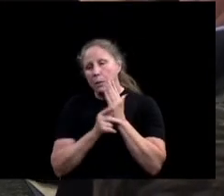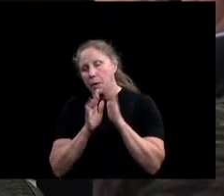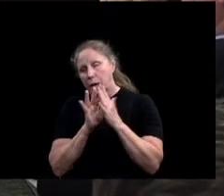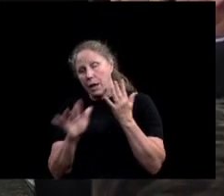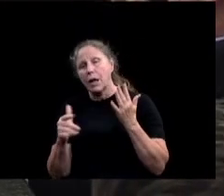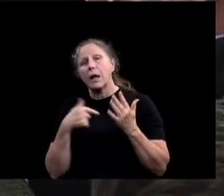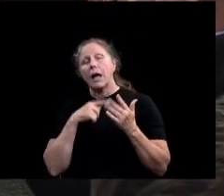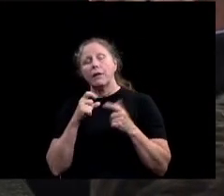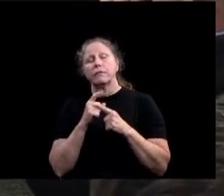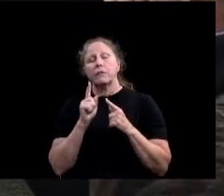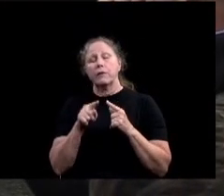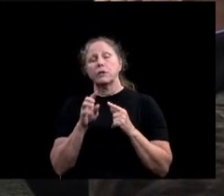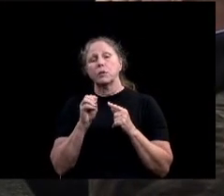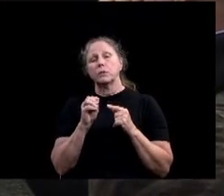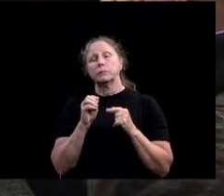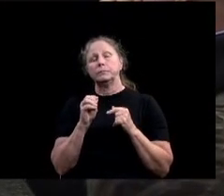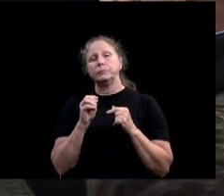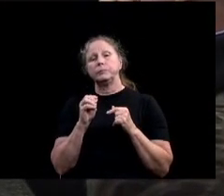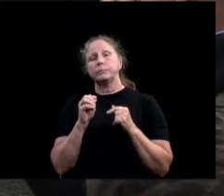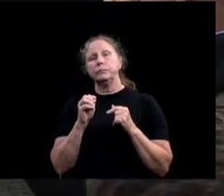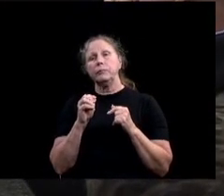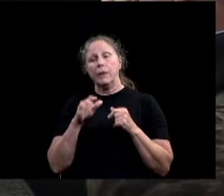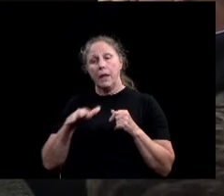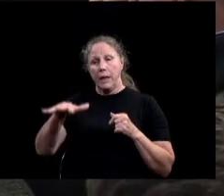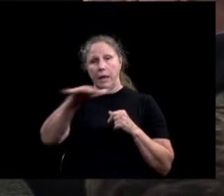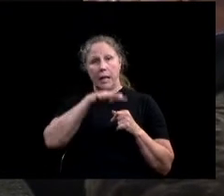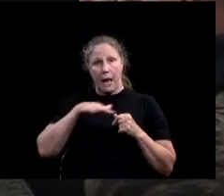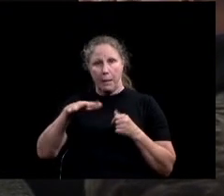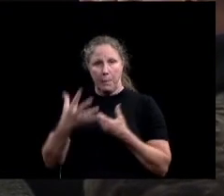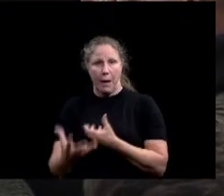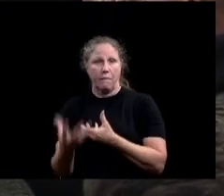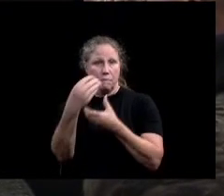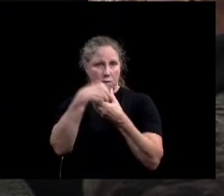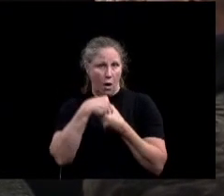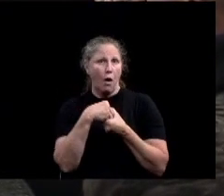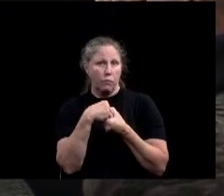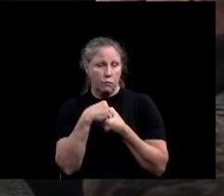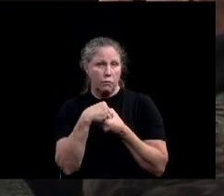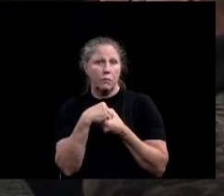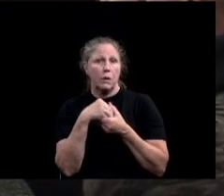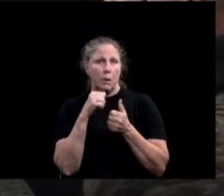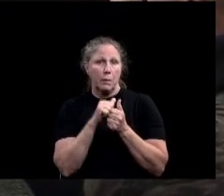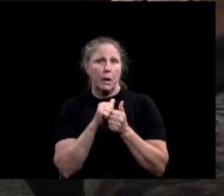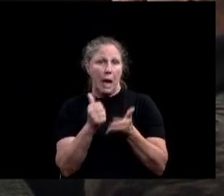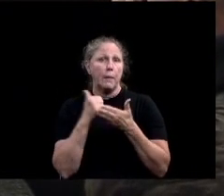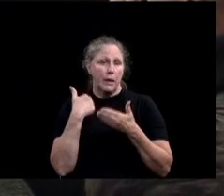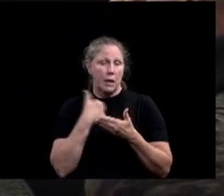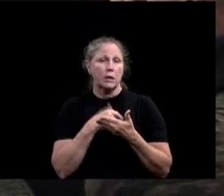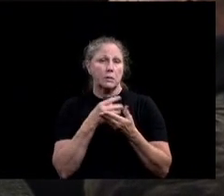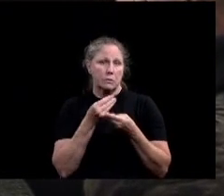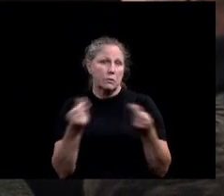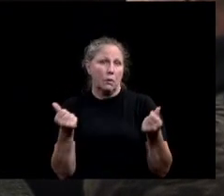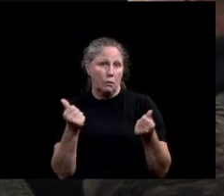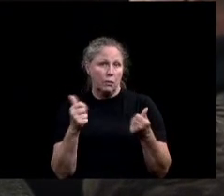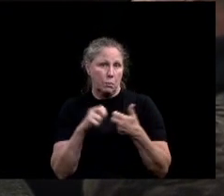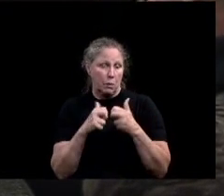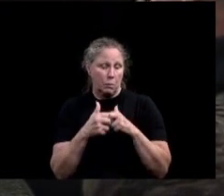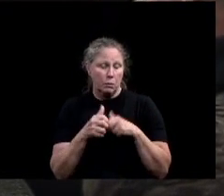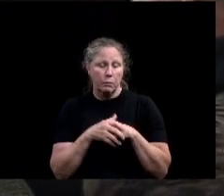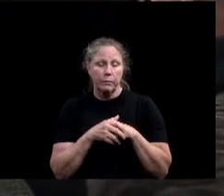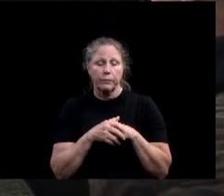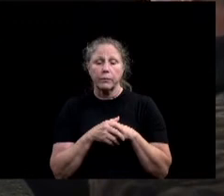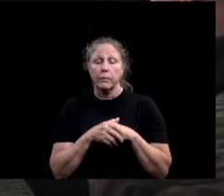neighborhoods involved in being part of the solution. The neighborhoods who have had the most success in displacing crime are